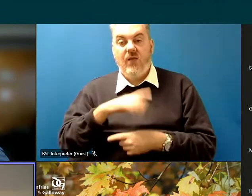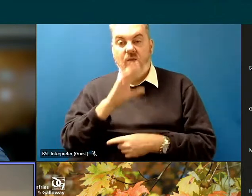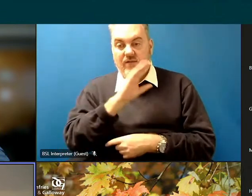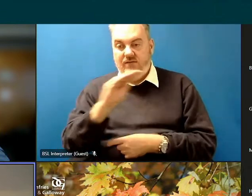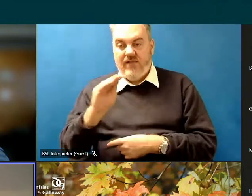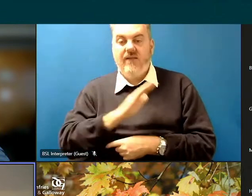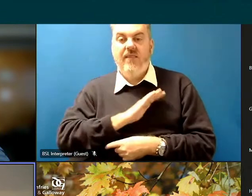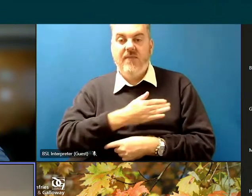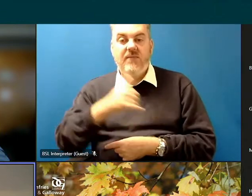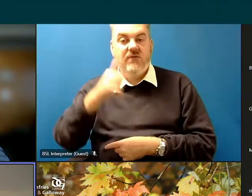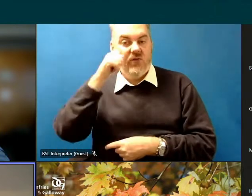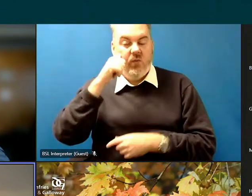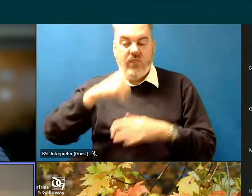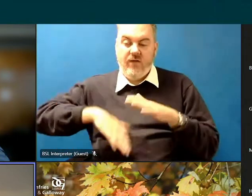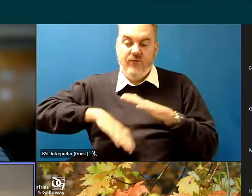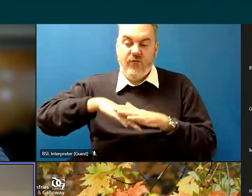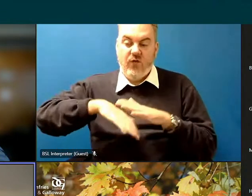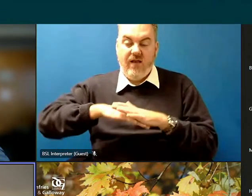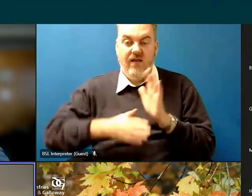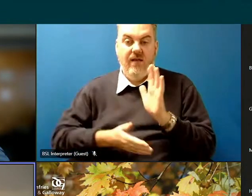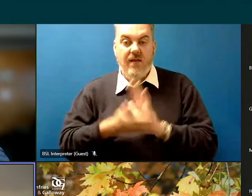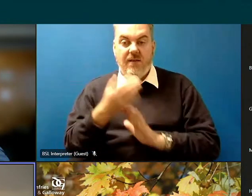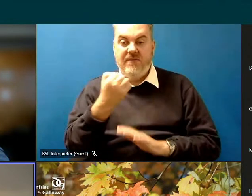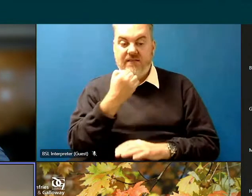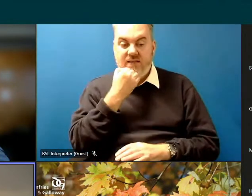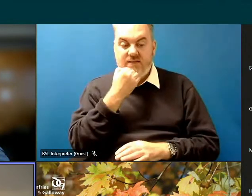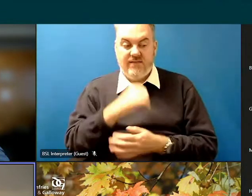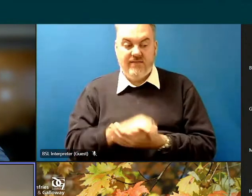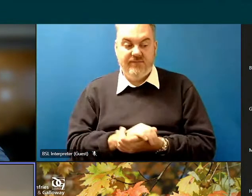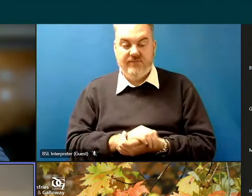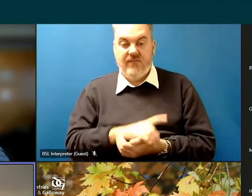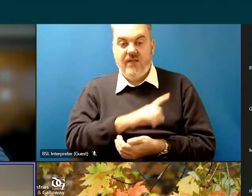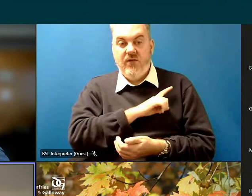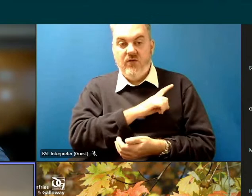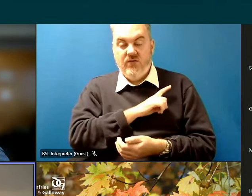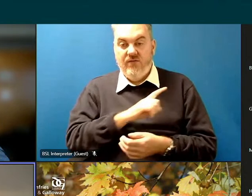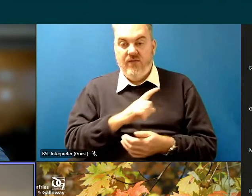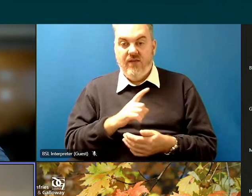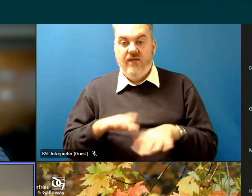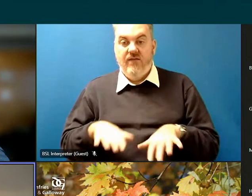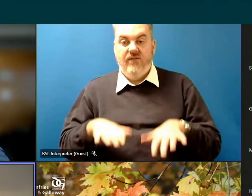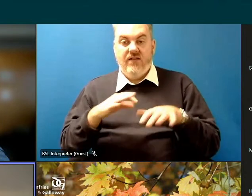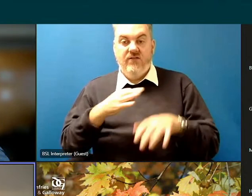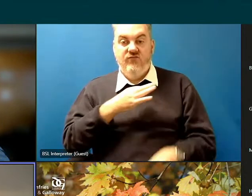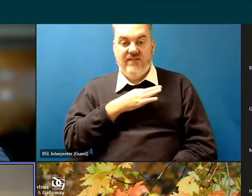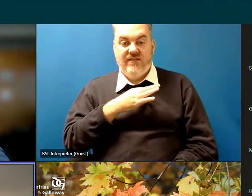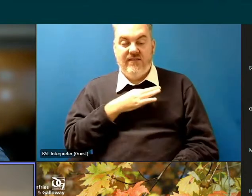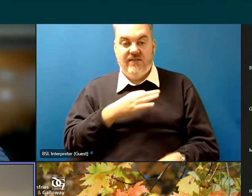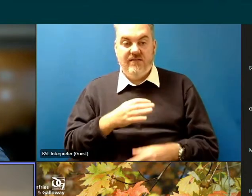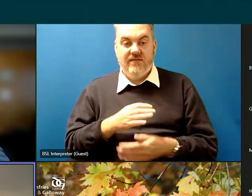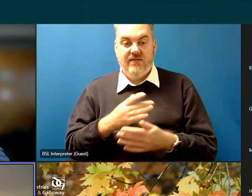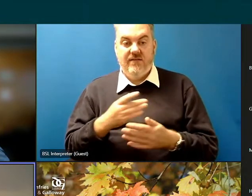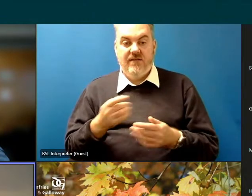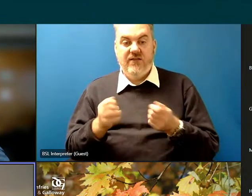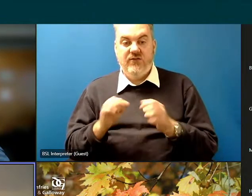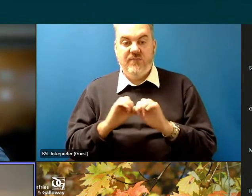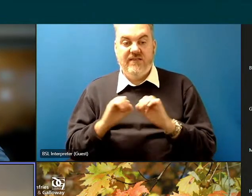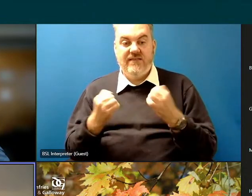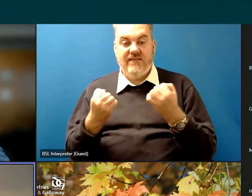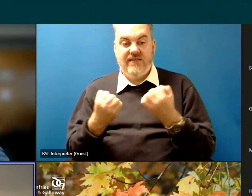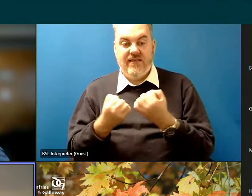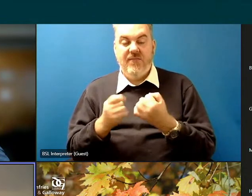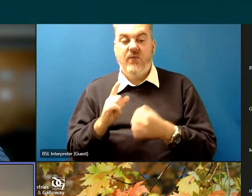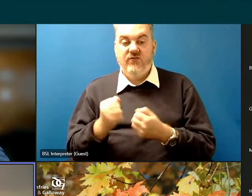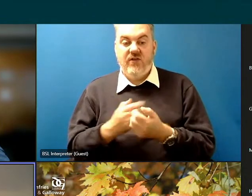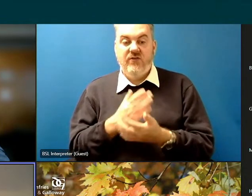fuller update because I'll seek a current position on this from the flood risk management team But we are obviously looking to ensure that